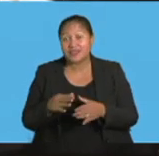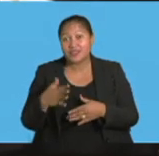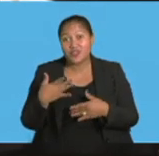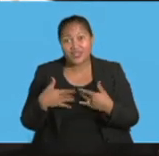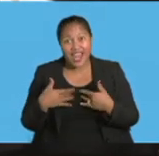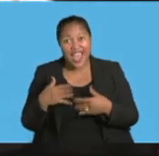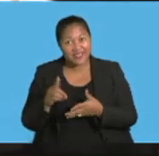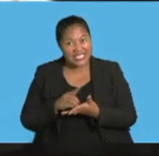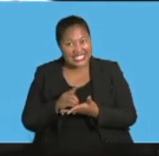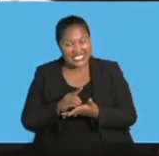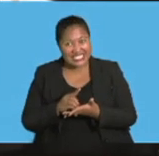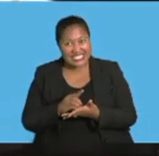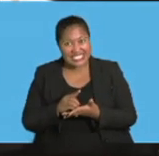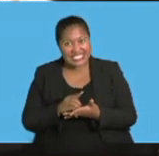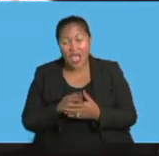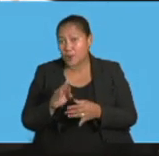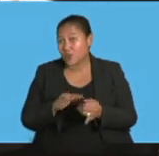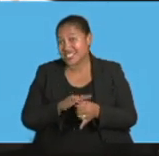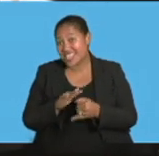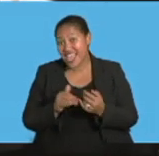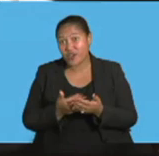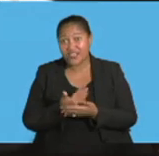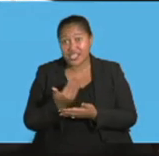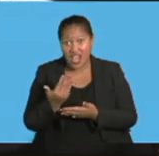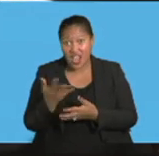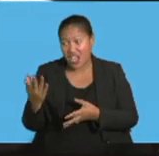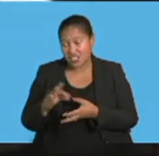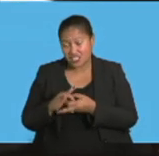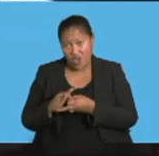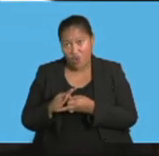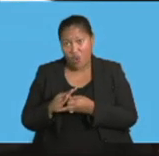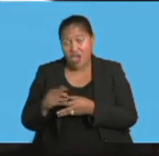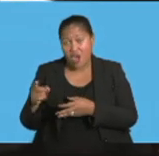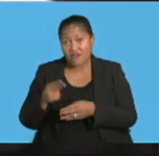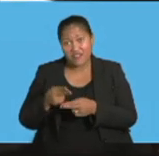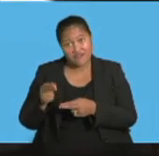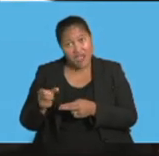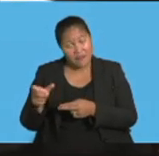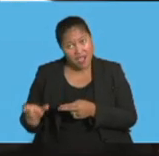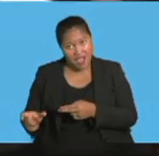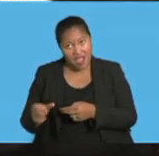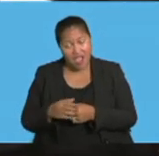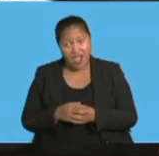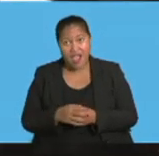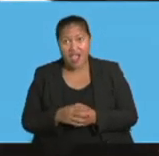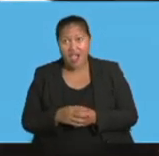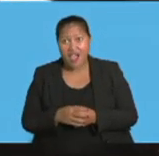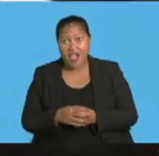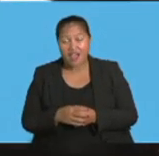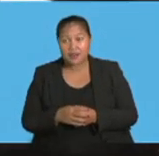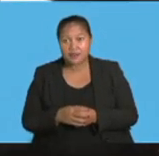diseases, because at the end of the day it is property of the farmer who have raised it to